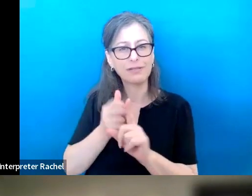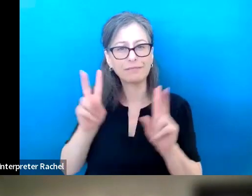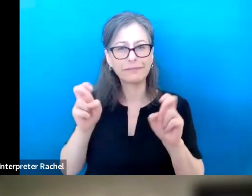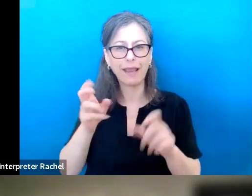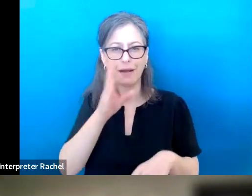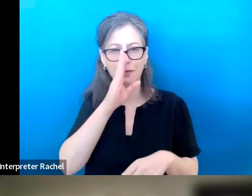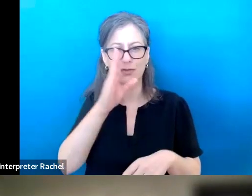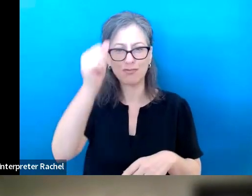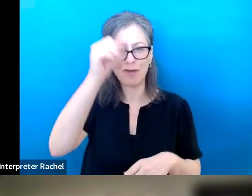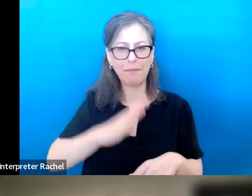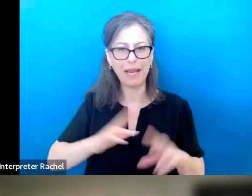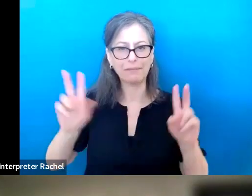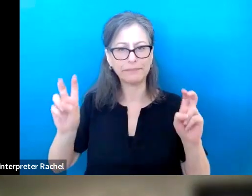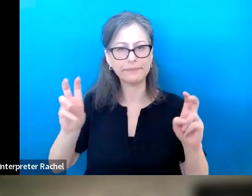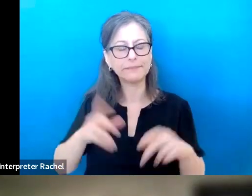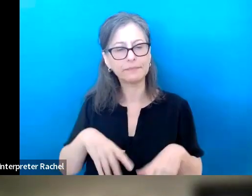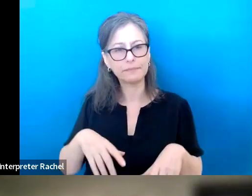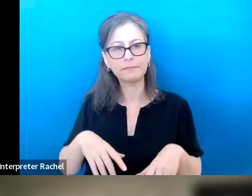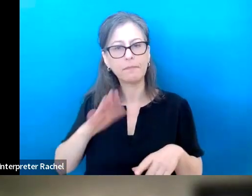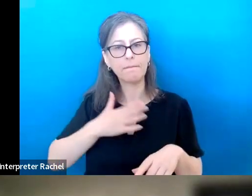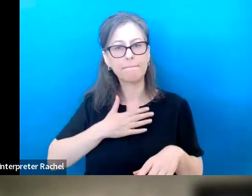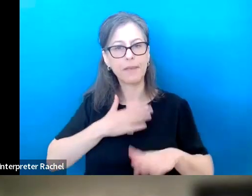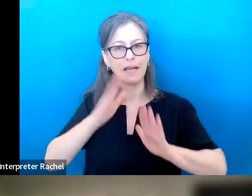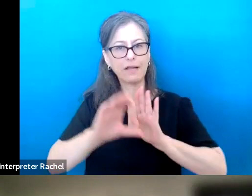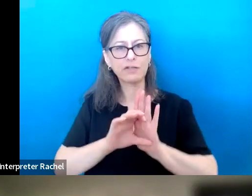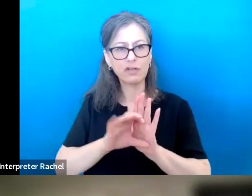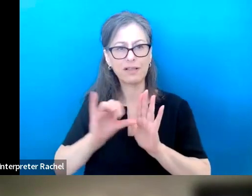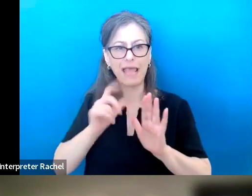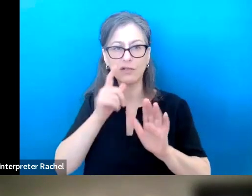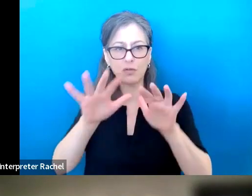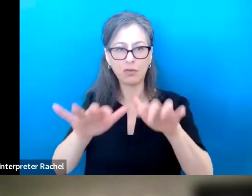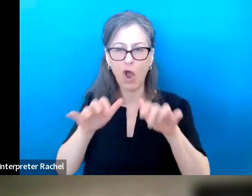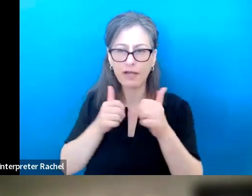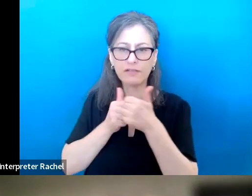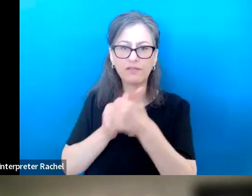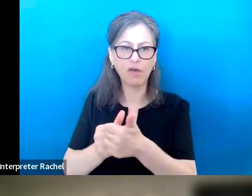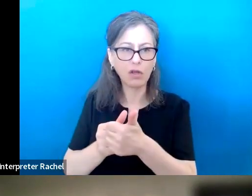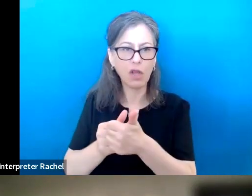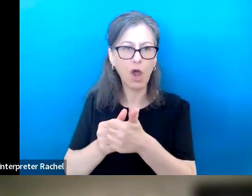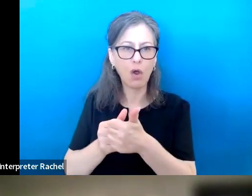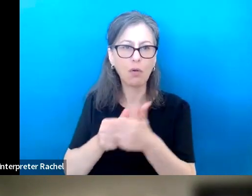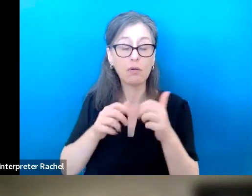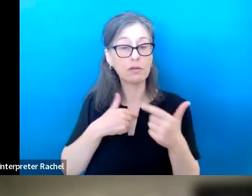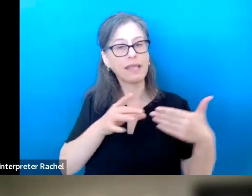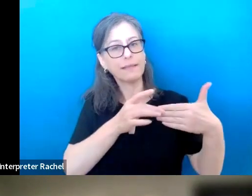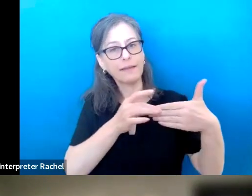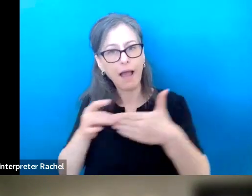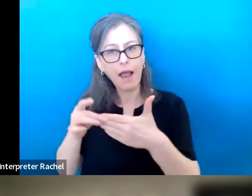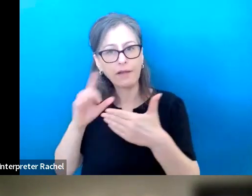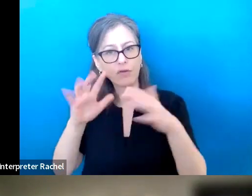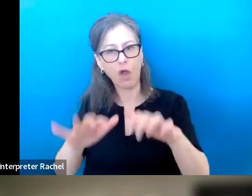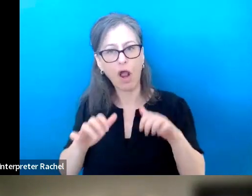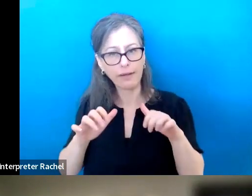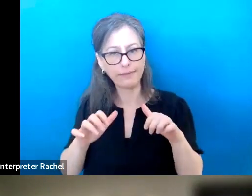comedy. She's definitely who the audience is following in terms of like she's the audience's guide for the